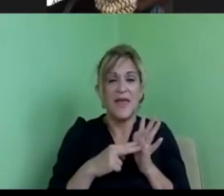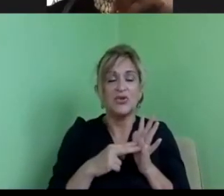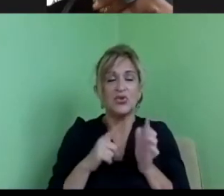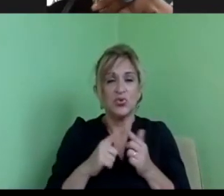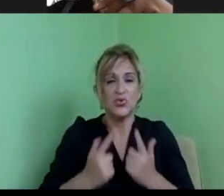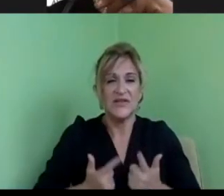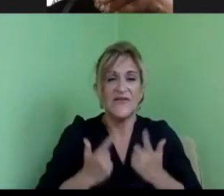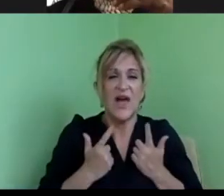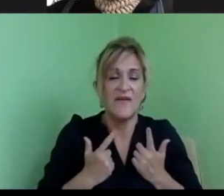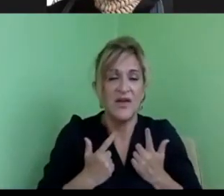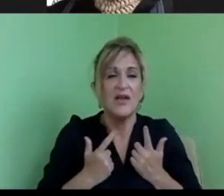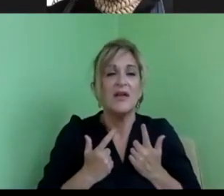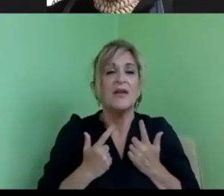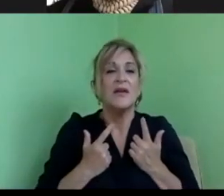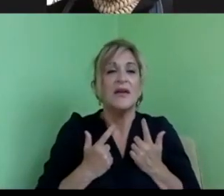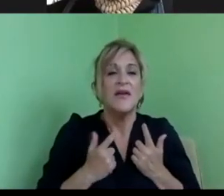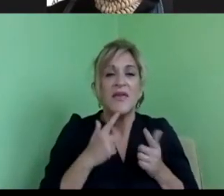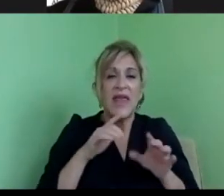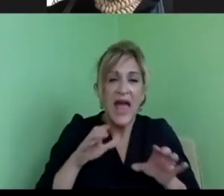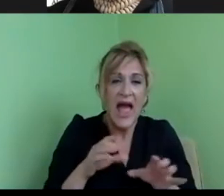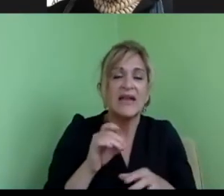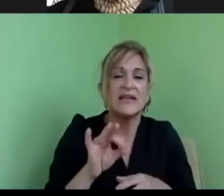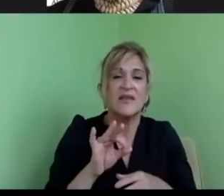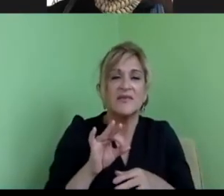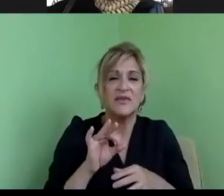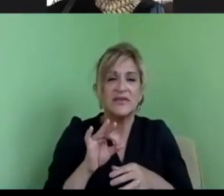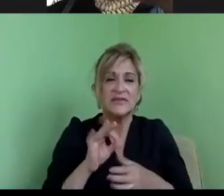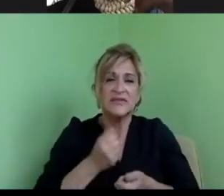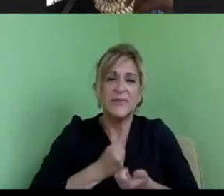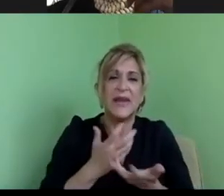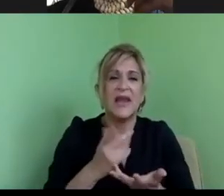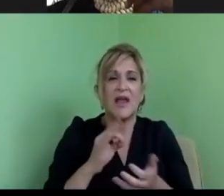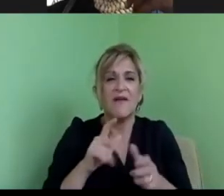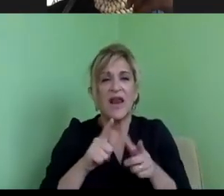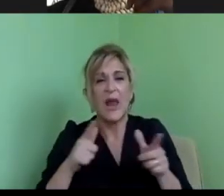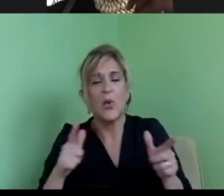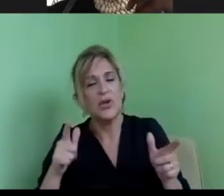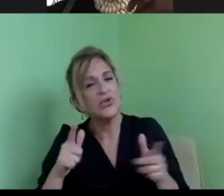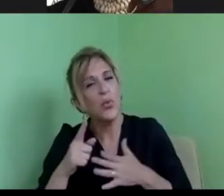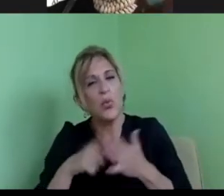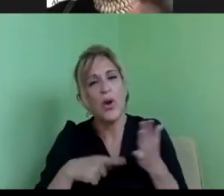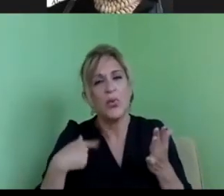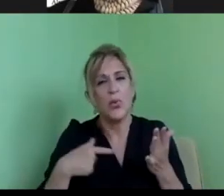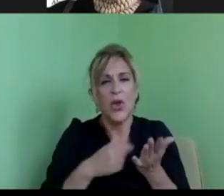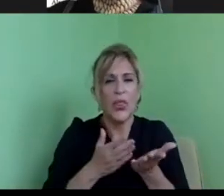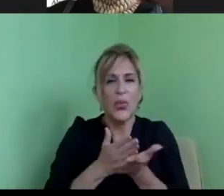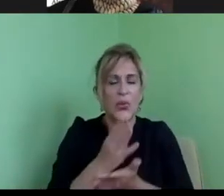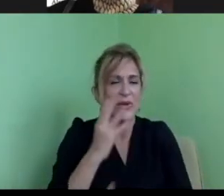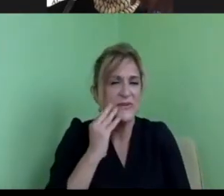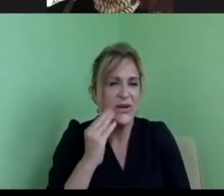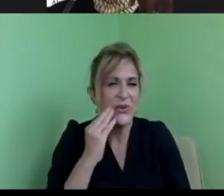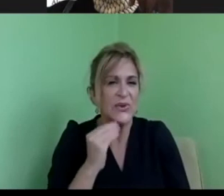and so the act of speaking of languaging you know what we're going through communing